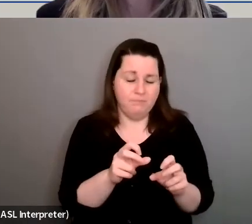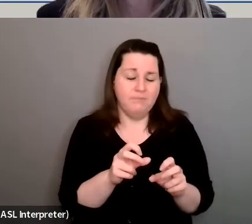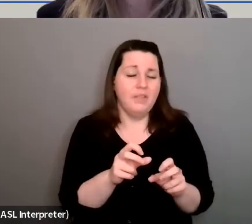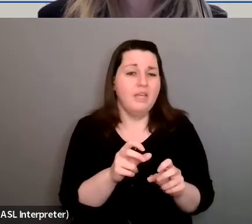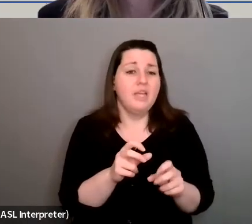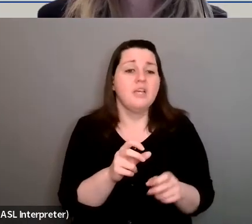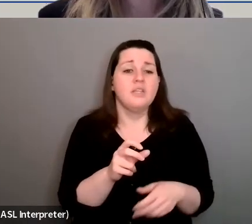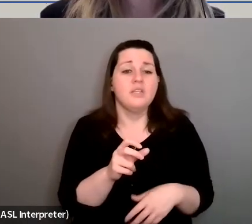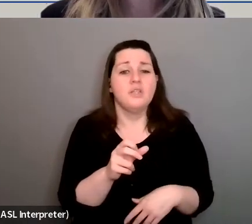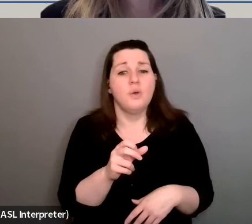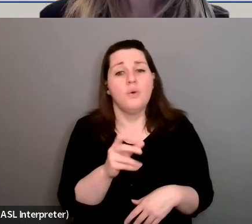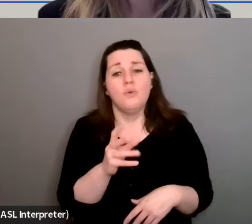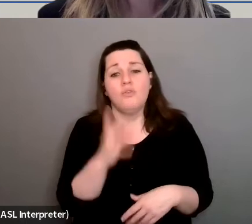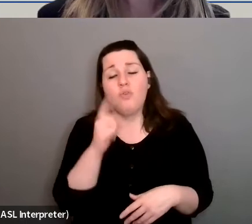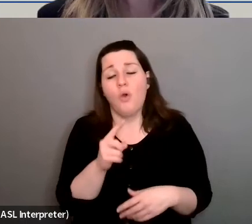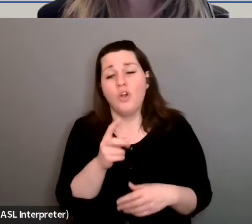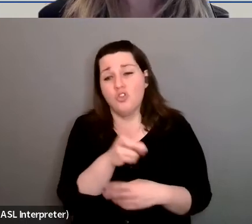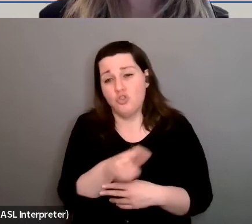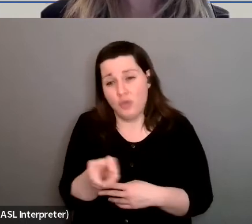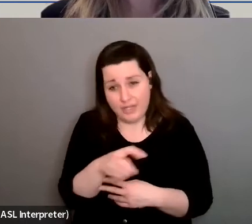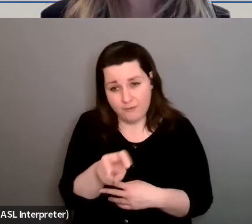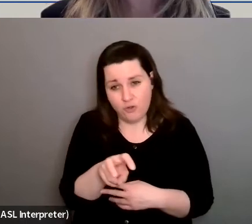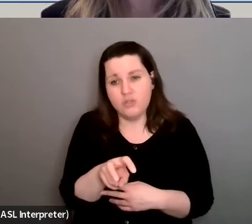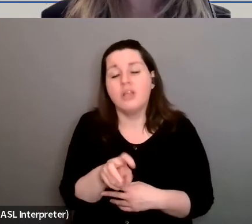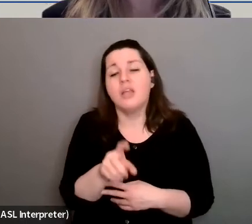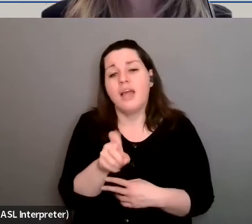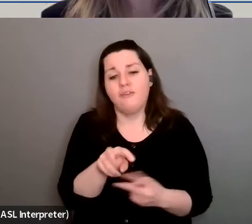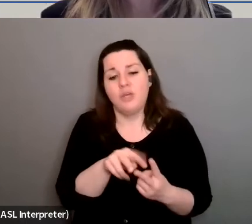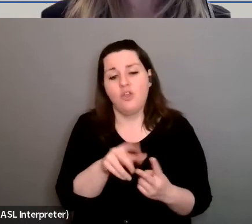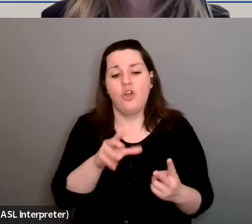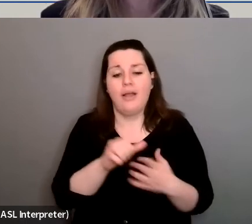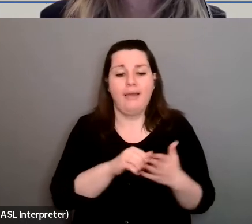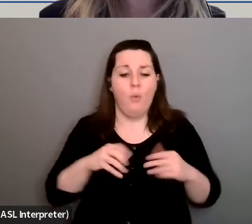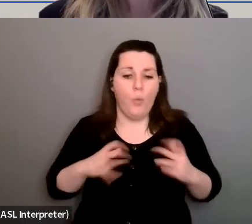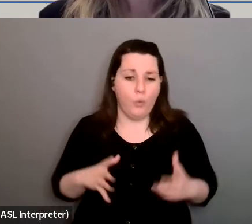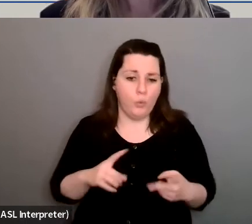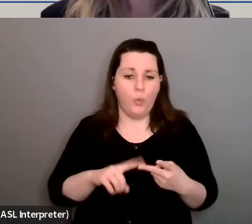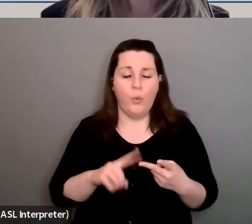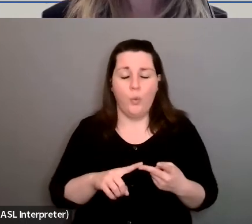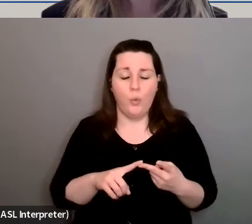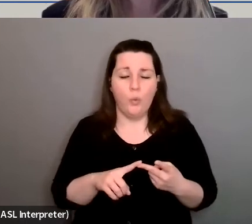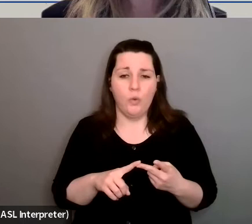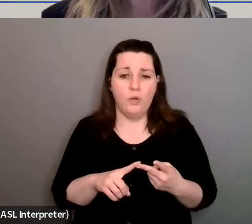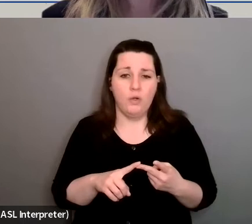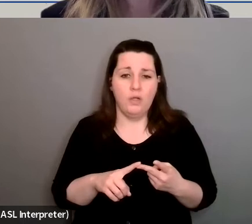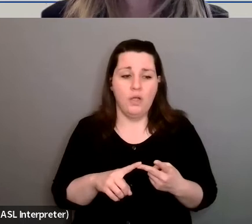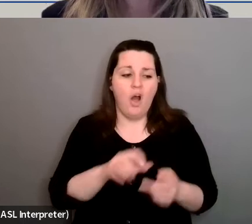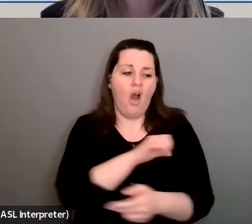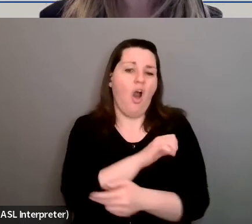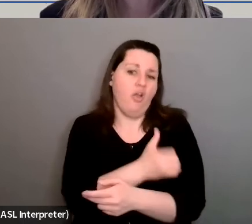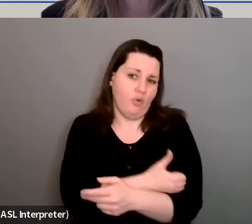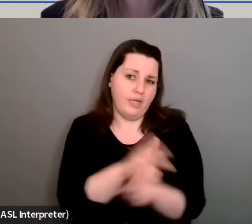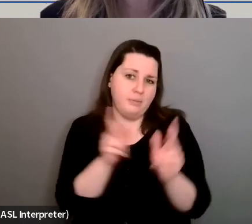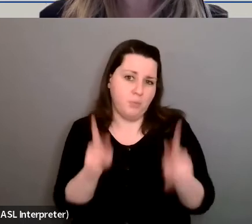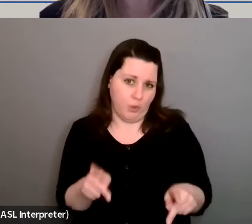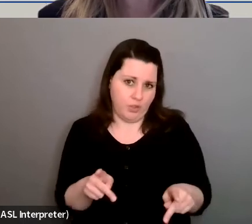In terms of any kind of transfers, you do have to either be the account owner or you have to be an authorized individual. You have